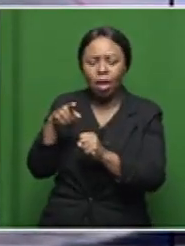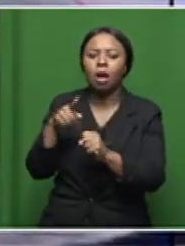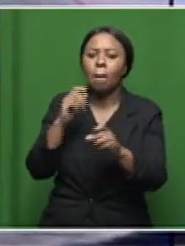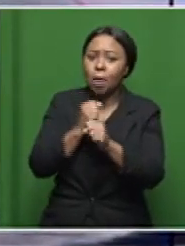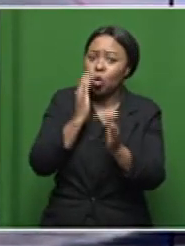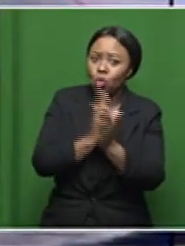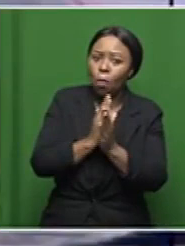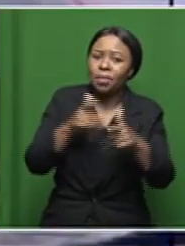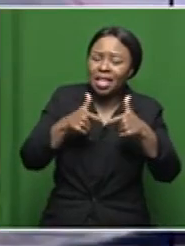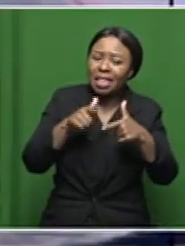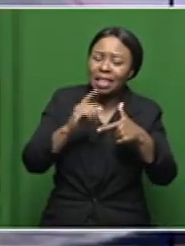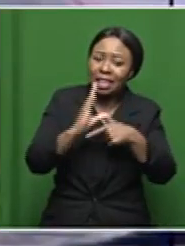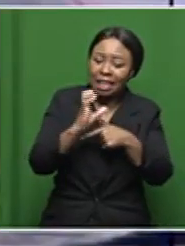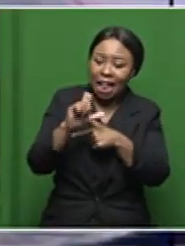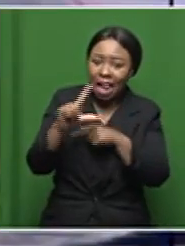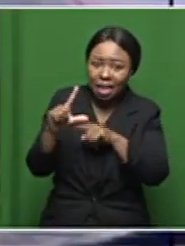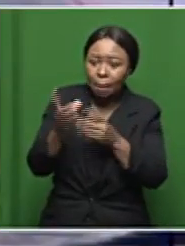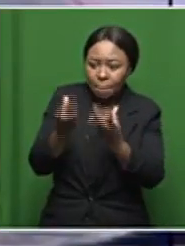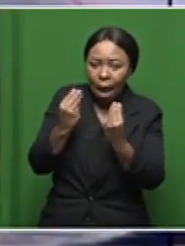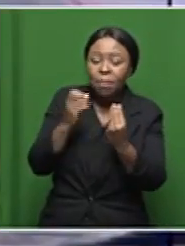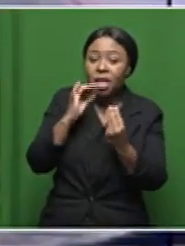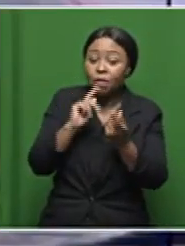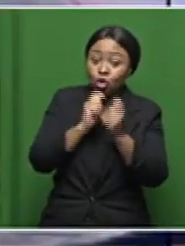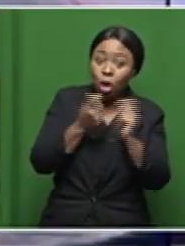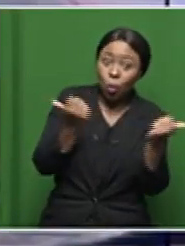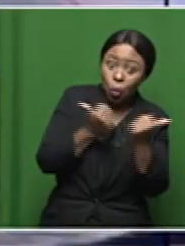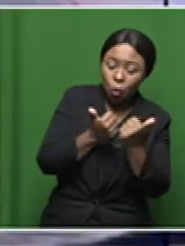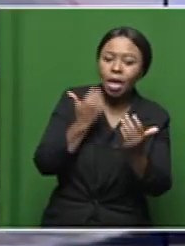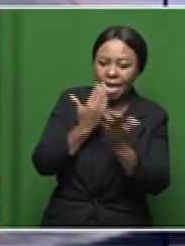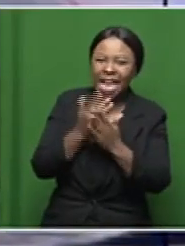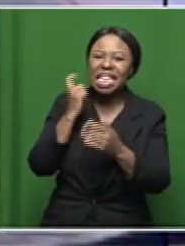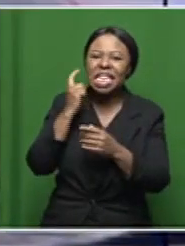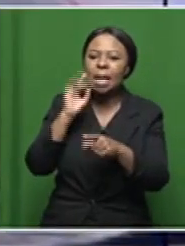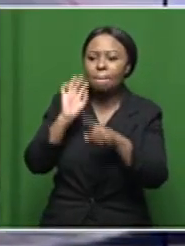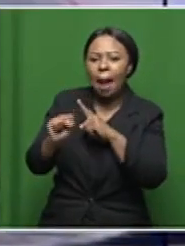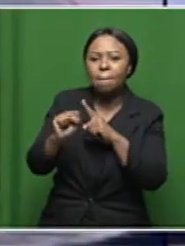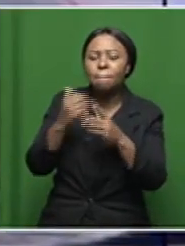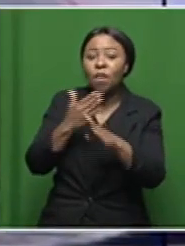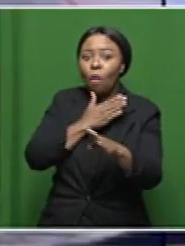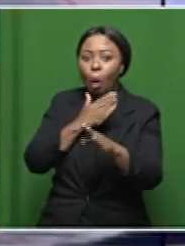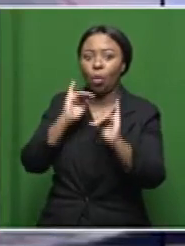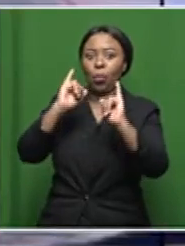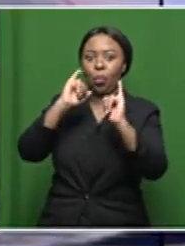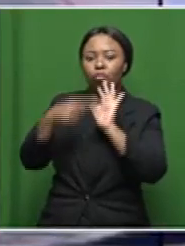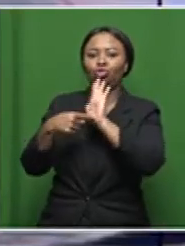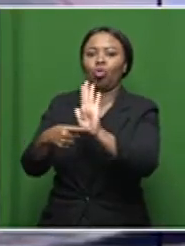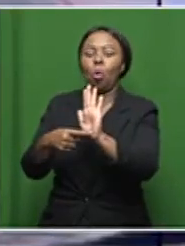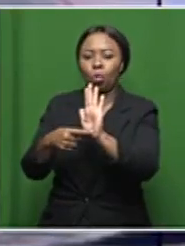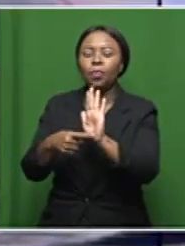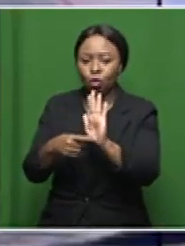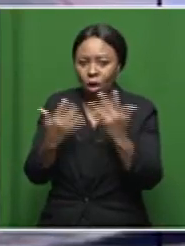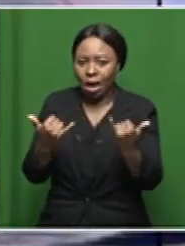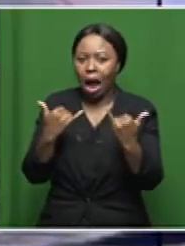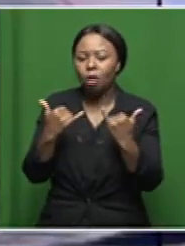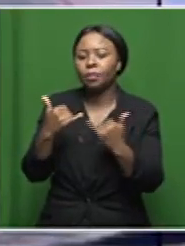cervical cells are found, and if those have changed early enough, then you're able to see this before the big symptoms actually come about. Now, coming up in the program, we'll listen to